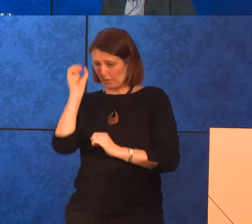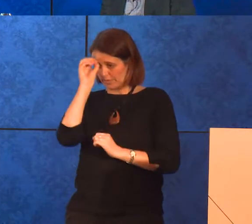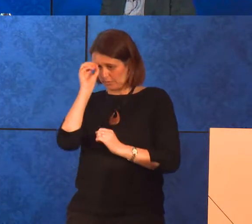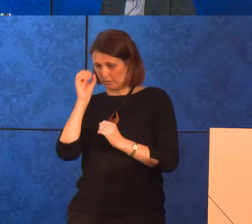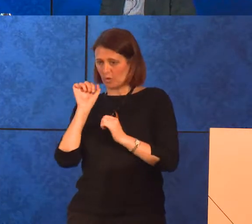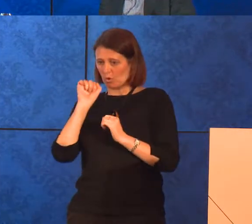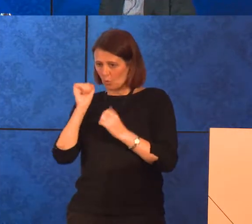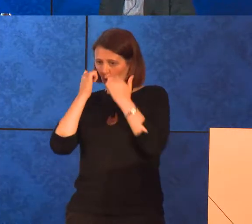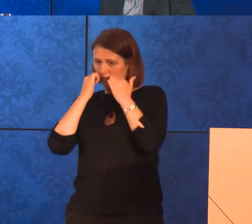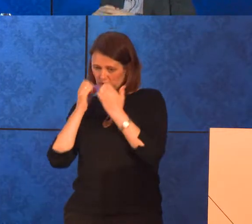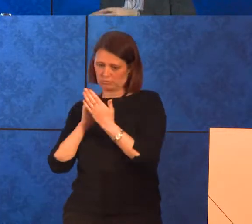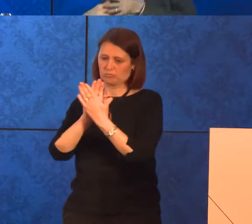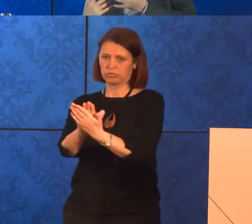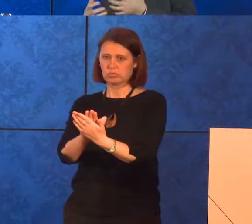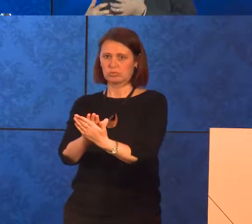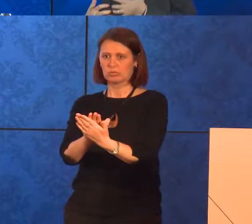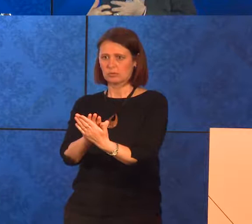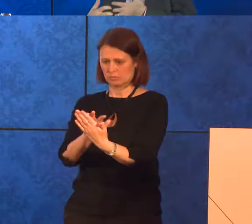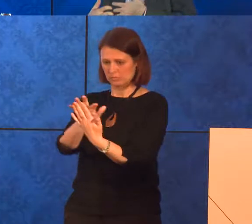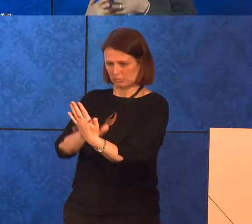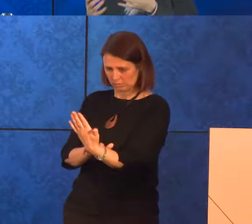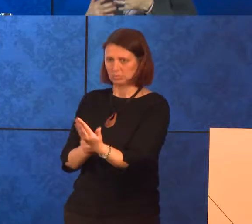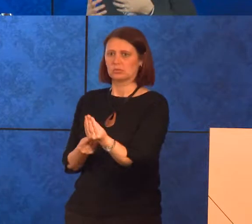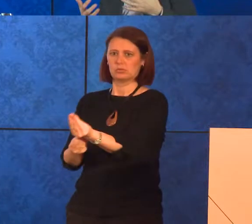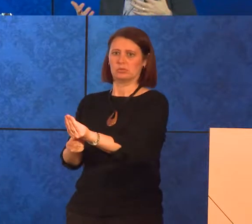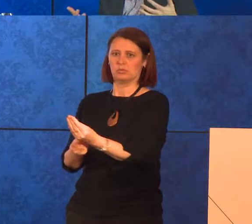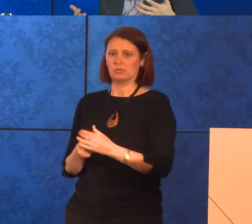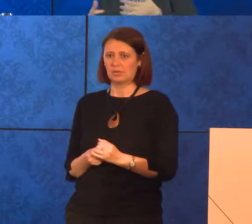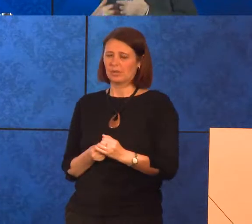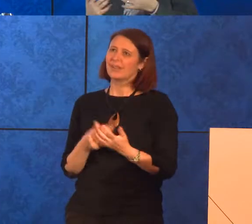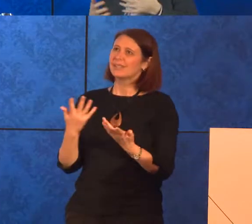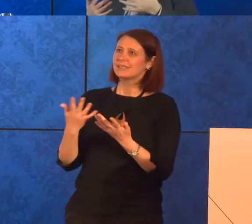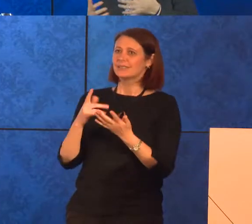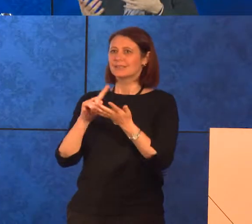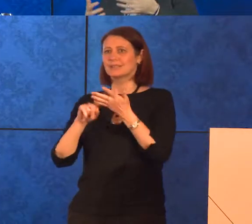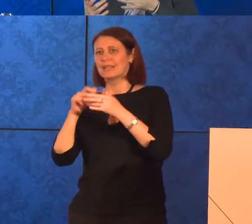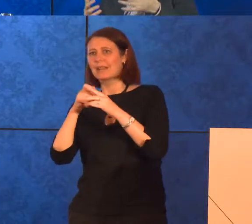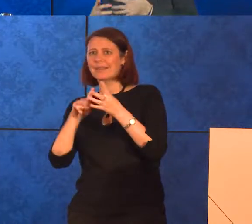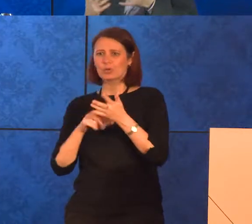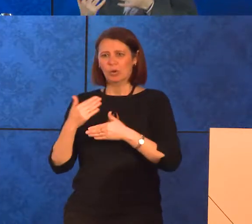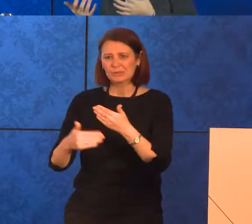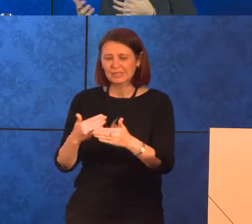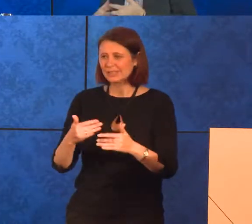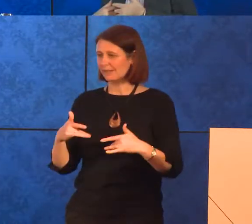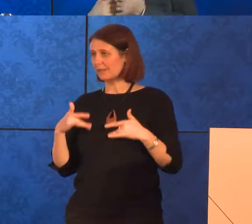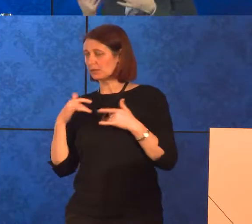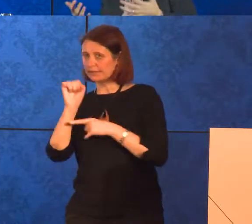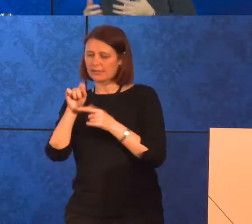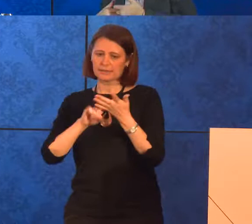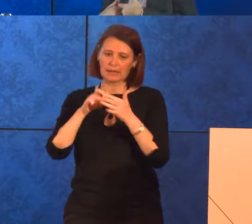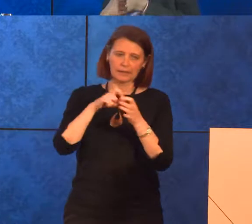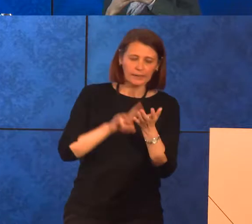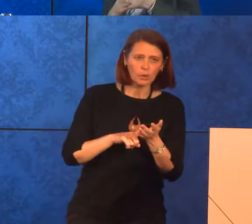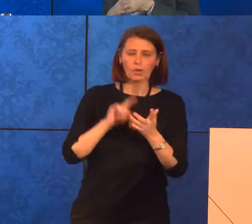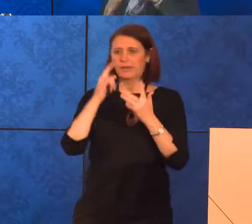on the table. It is the Royal Commission. It's a quasi-legal process. It feels a bit very legal. There's